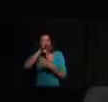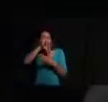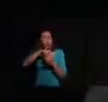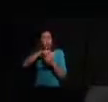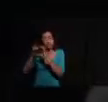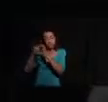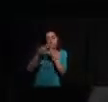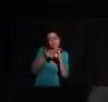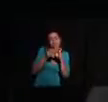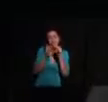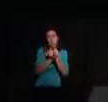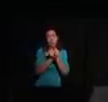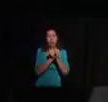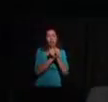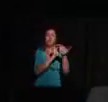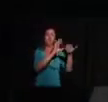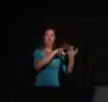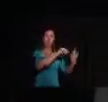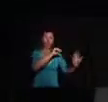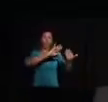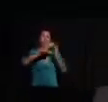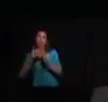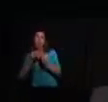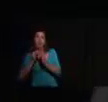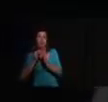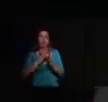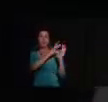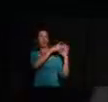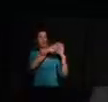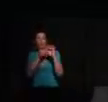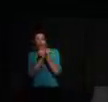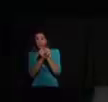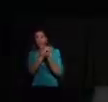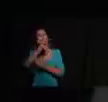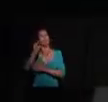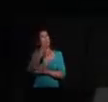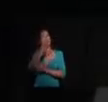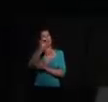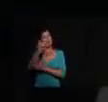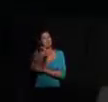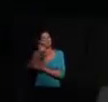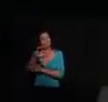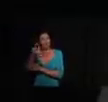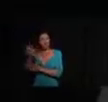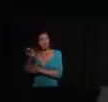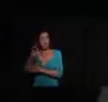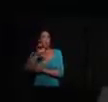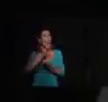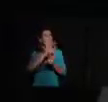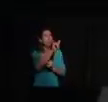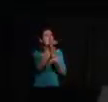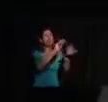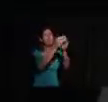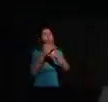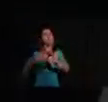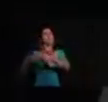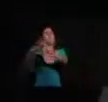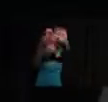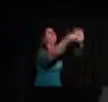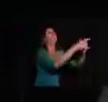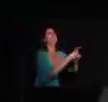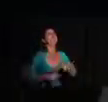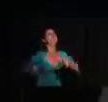and you belong to our college, and you belong to Make a Change Canada, and you are in community with each other, and you'll get